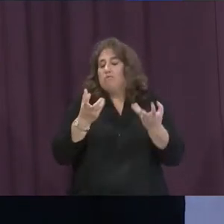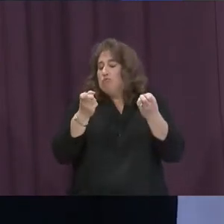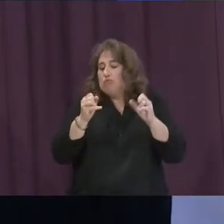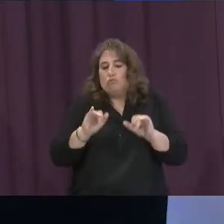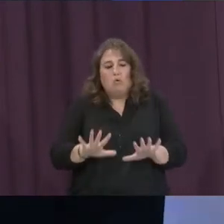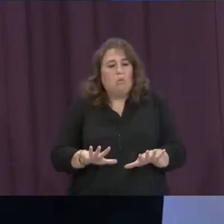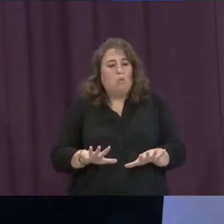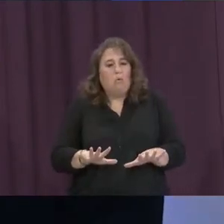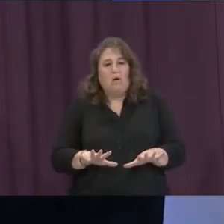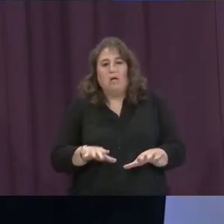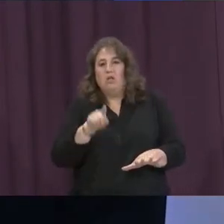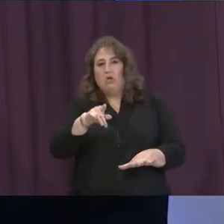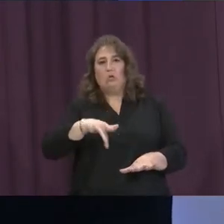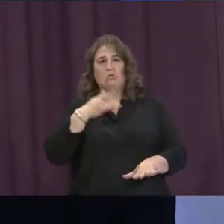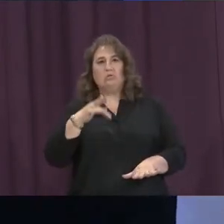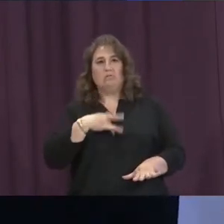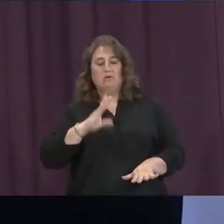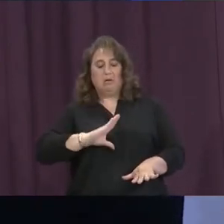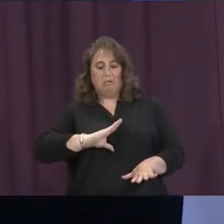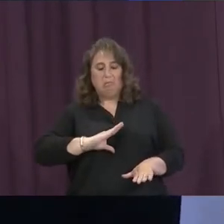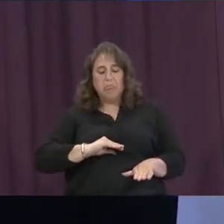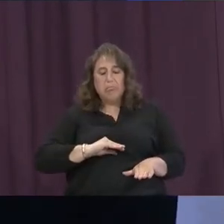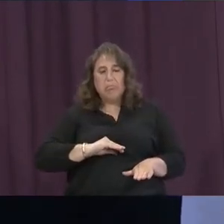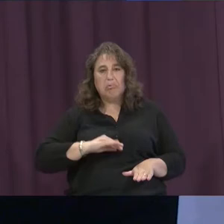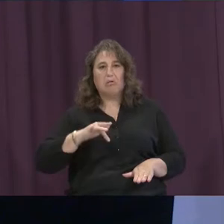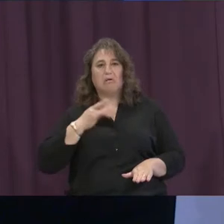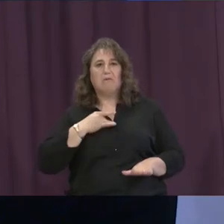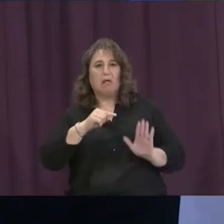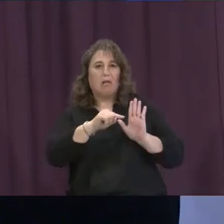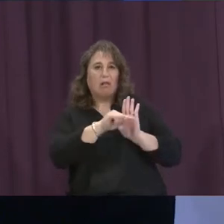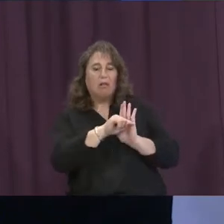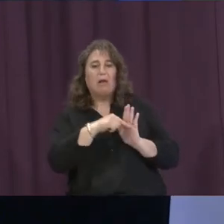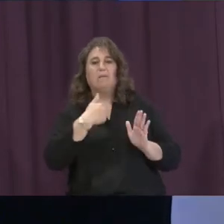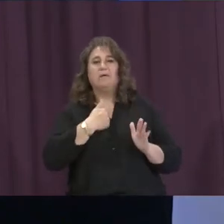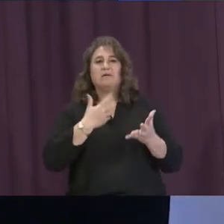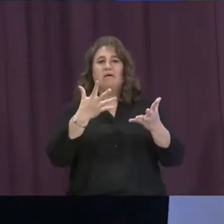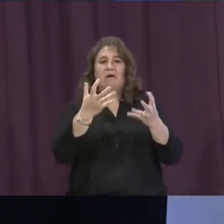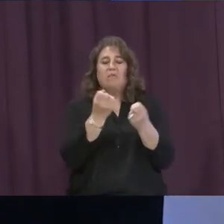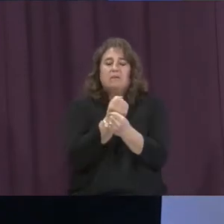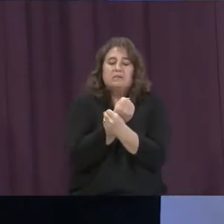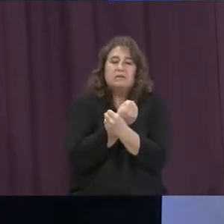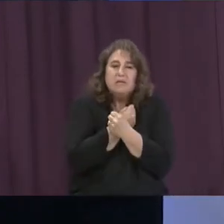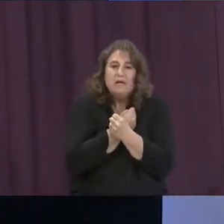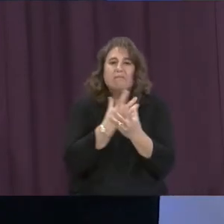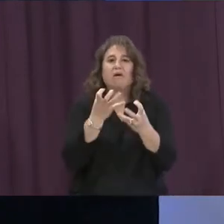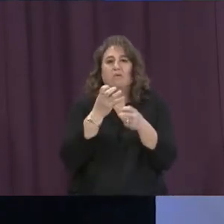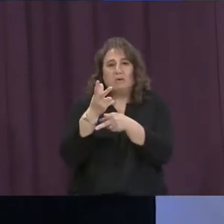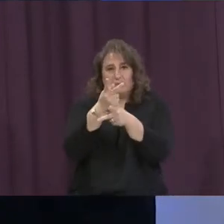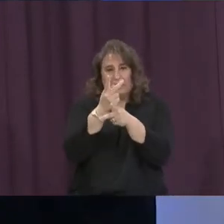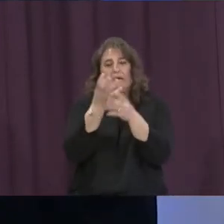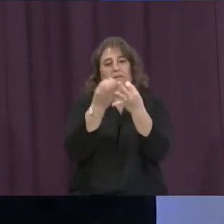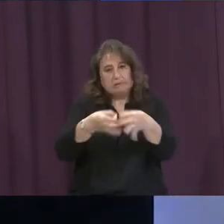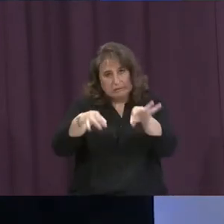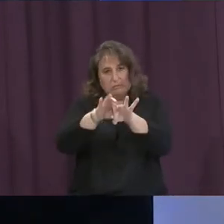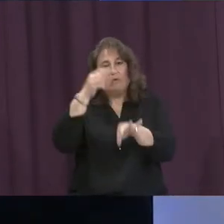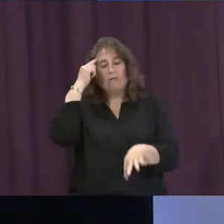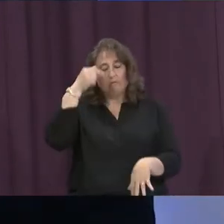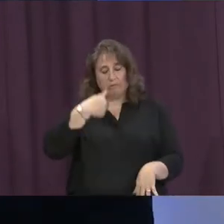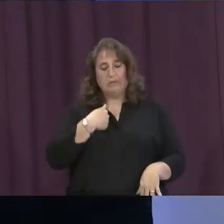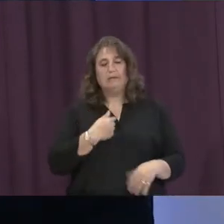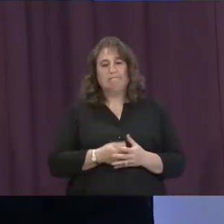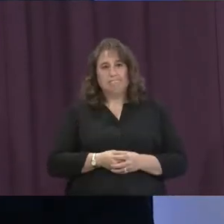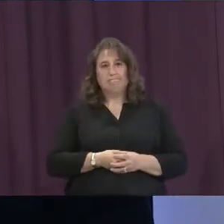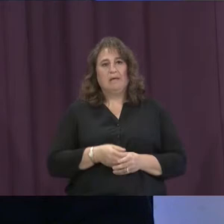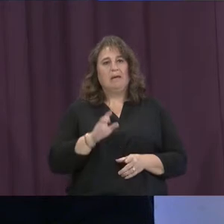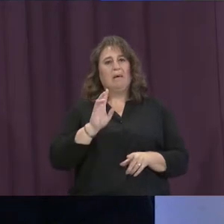putting anybody down and I am being loving and caring. That's huge for me, but that was something that that's